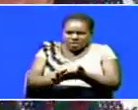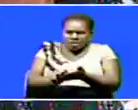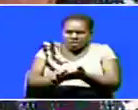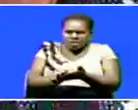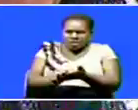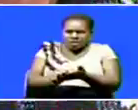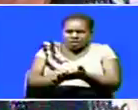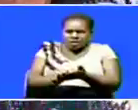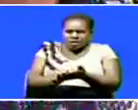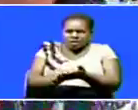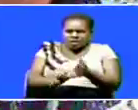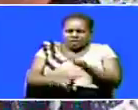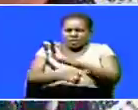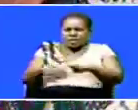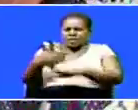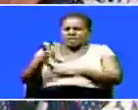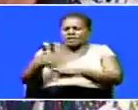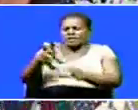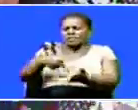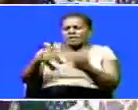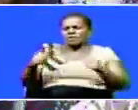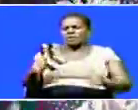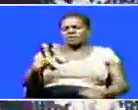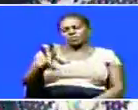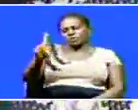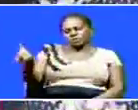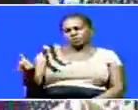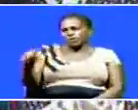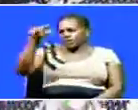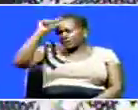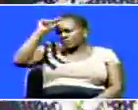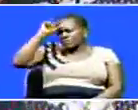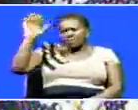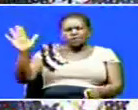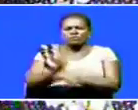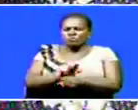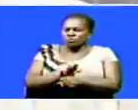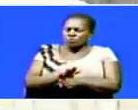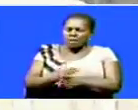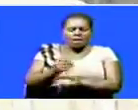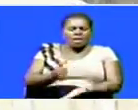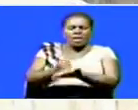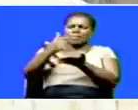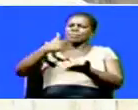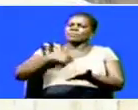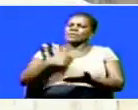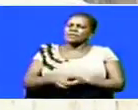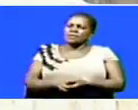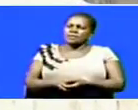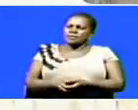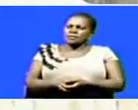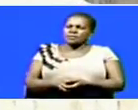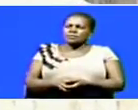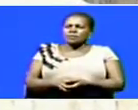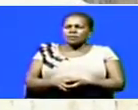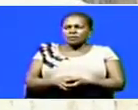taken away from her due to rent arrears. Jameni, sirikari muzima simunione huruma. Kama